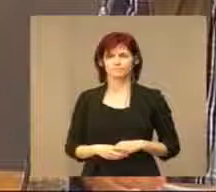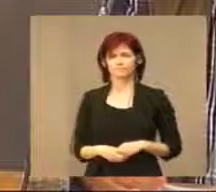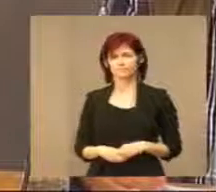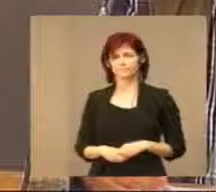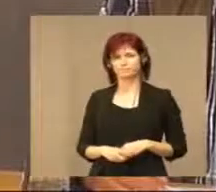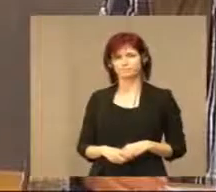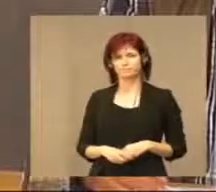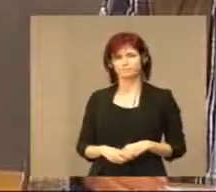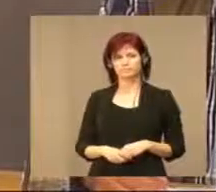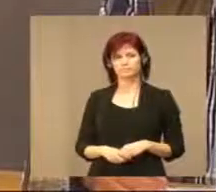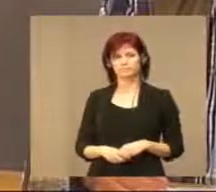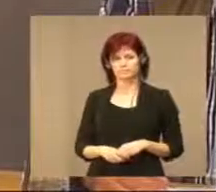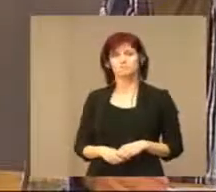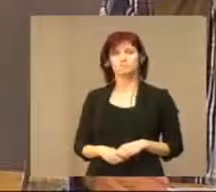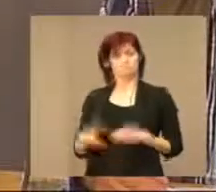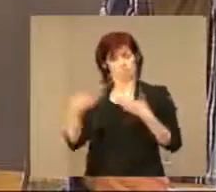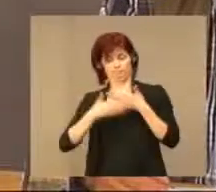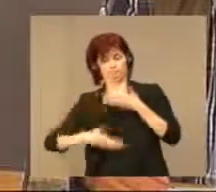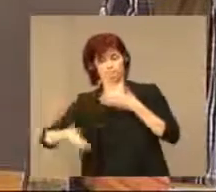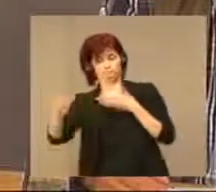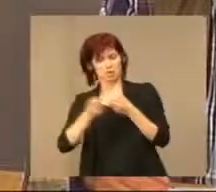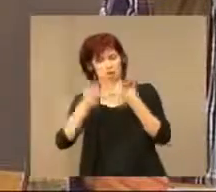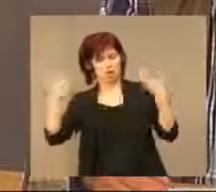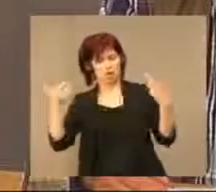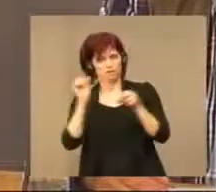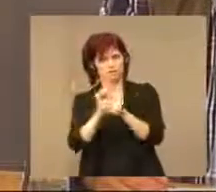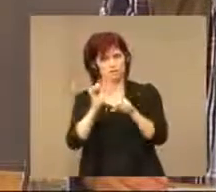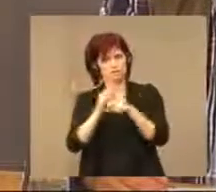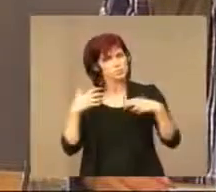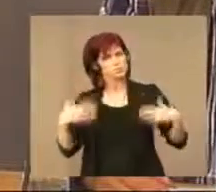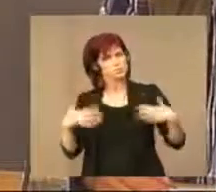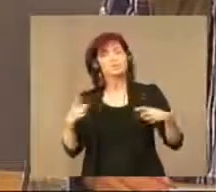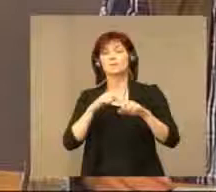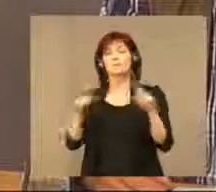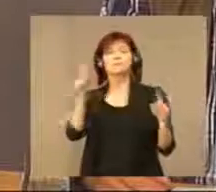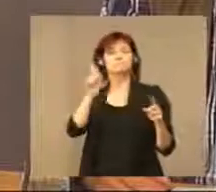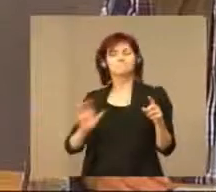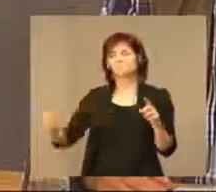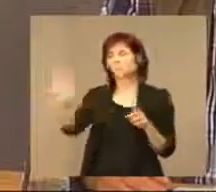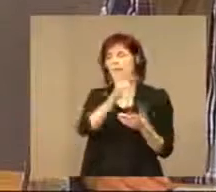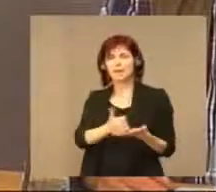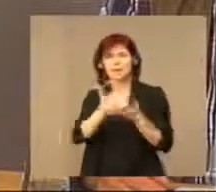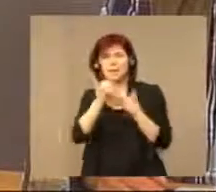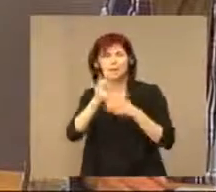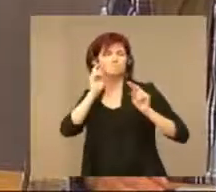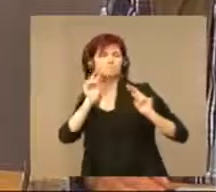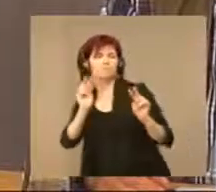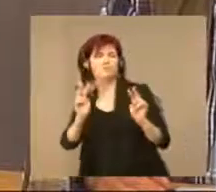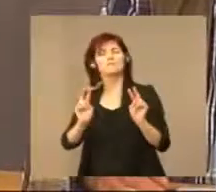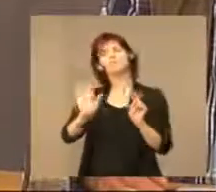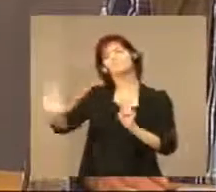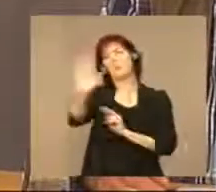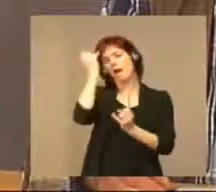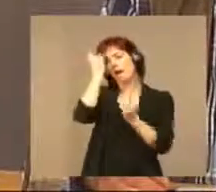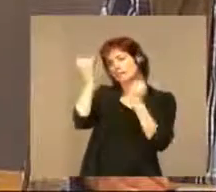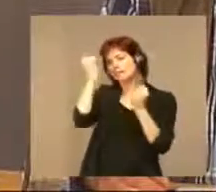tell, we have a big task ahead of us, and we look forward to your input and continuing the dialogue and the conversation with you